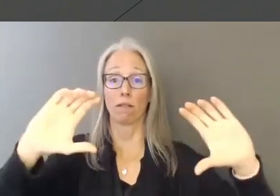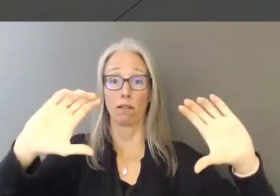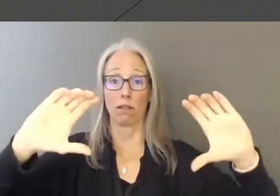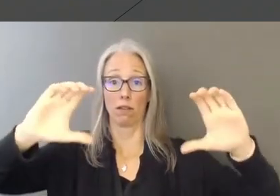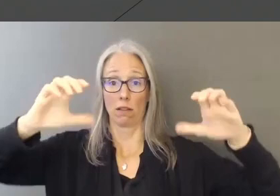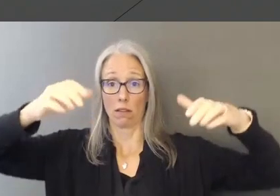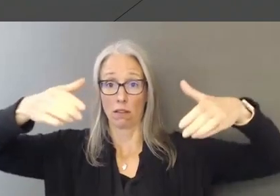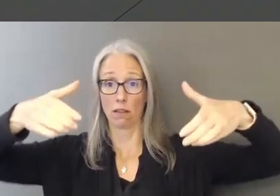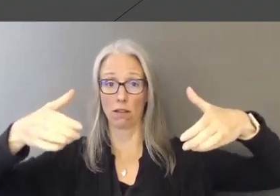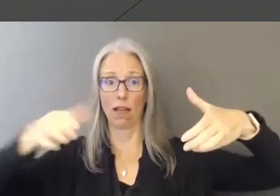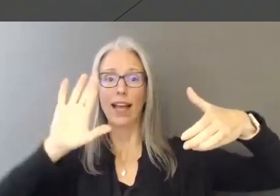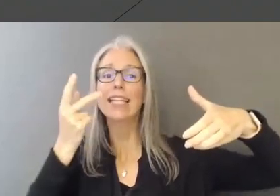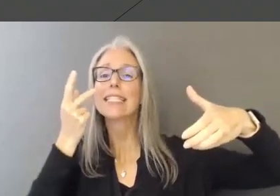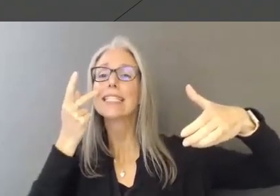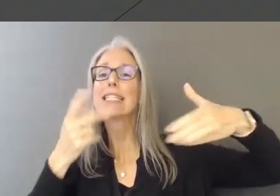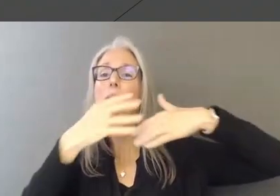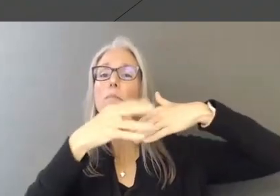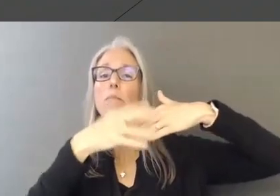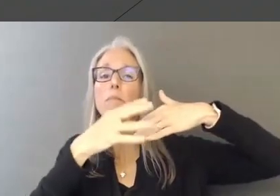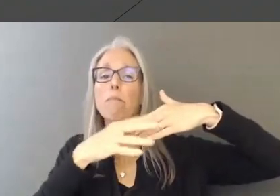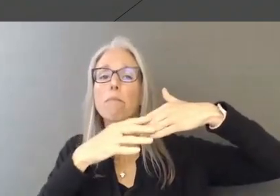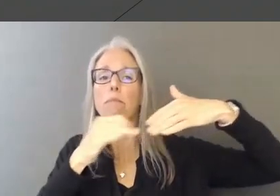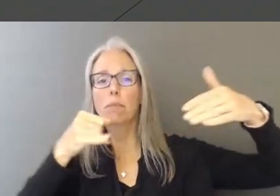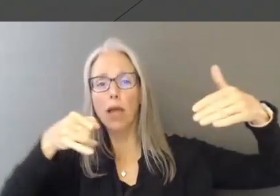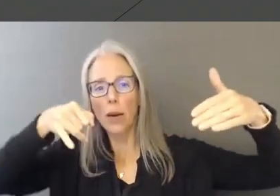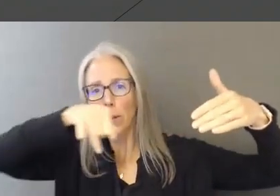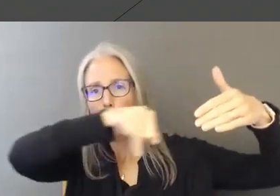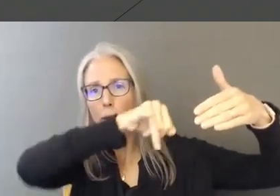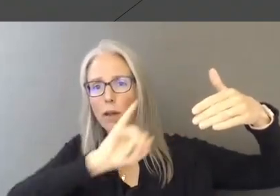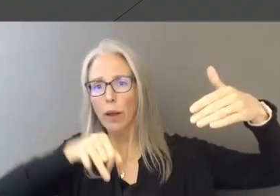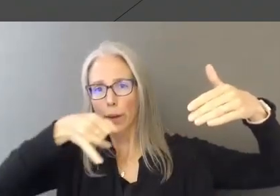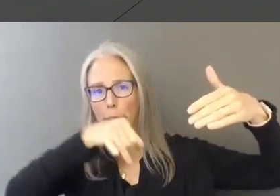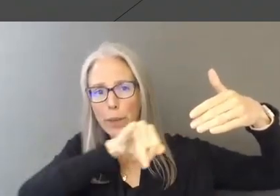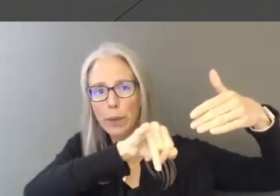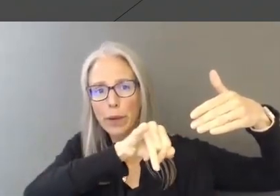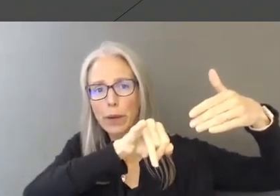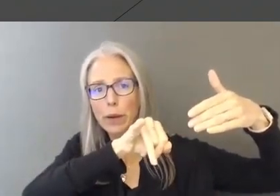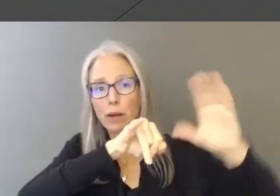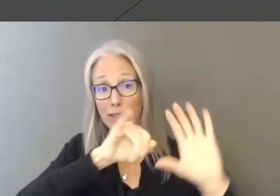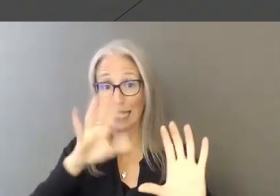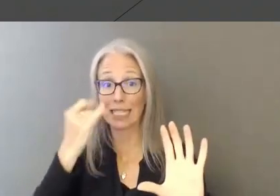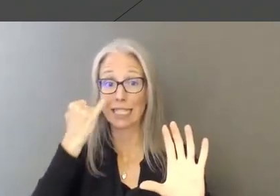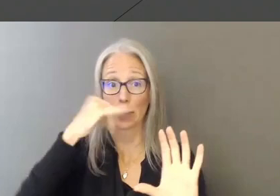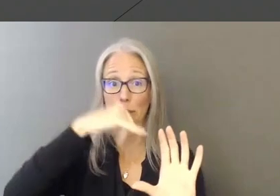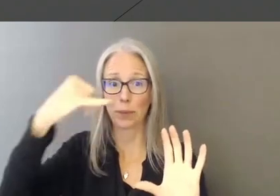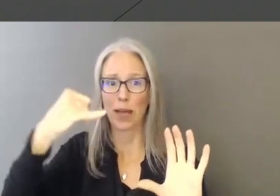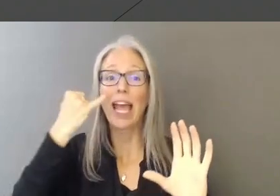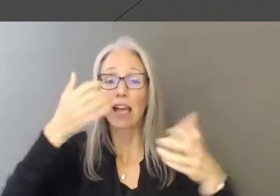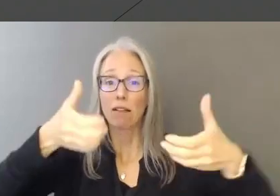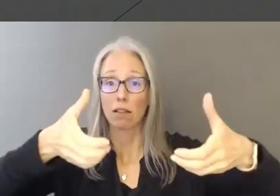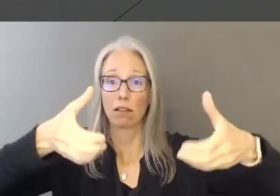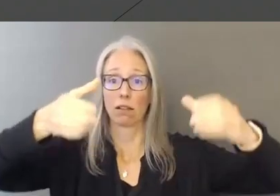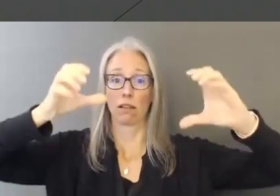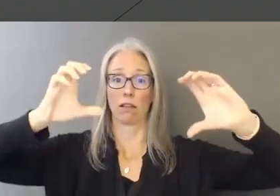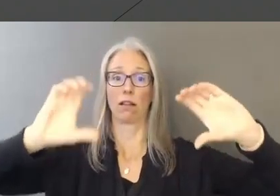this, you can see a lot of these blood vessels kind of going into the liver. And you can also look at the top here. You see